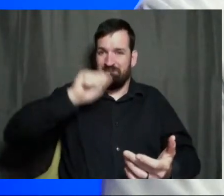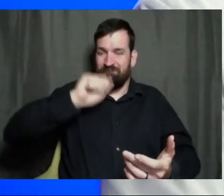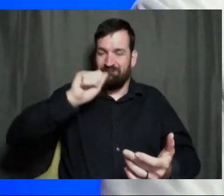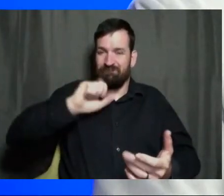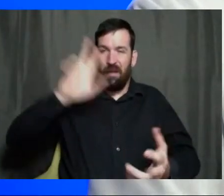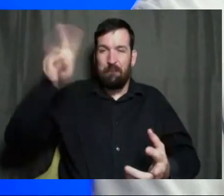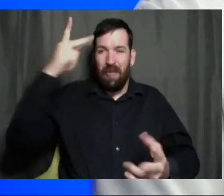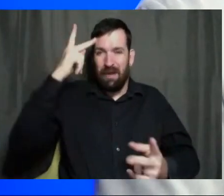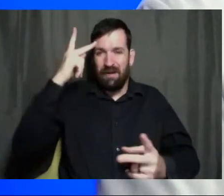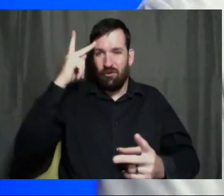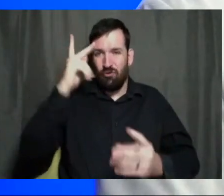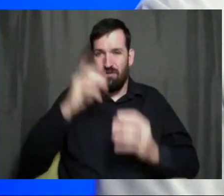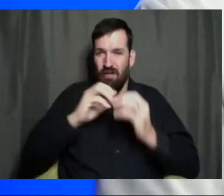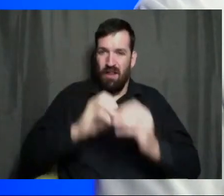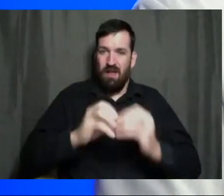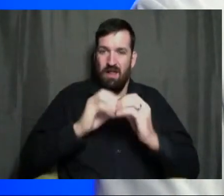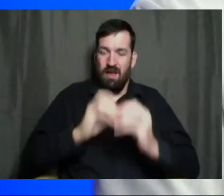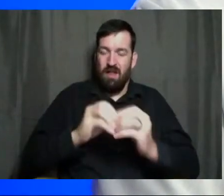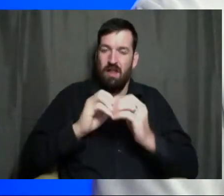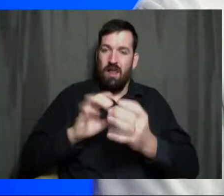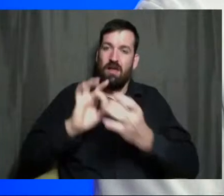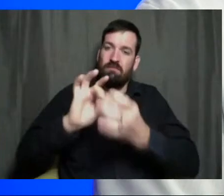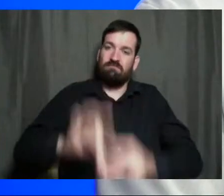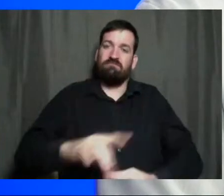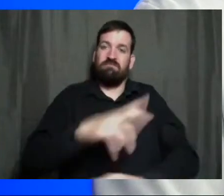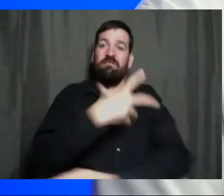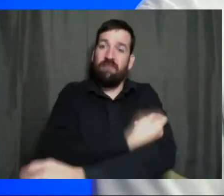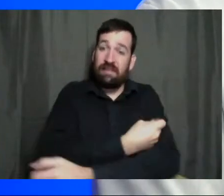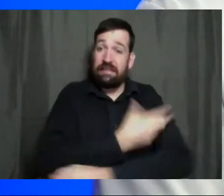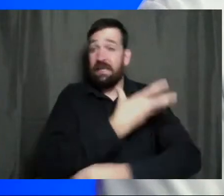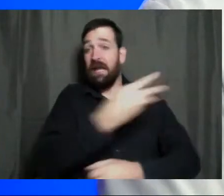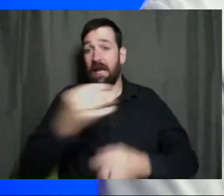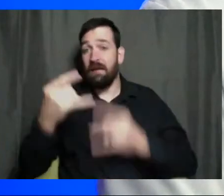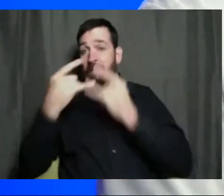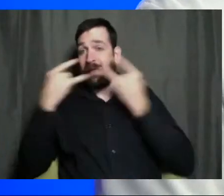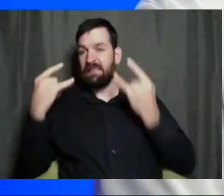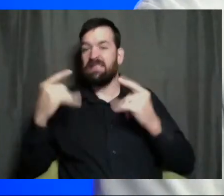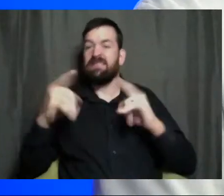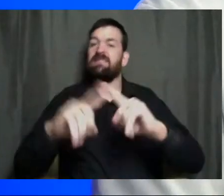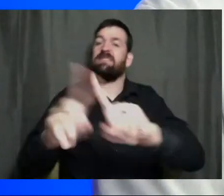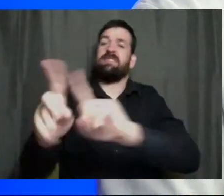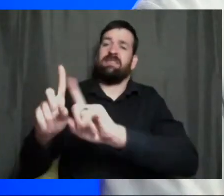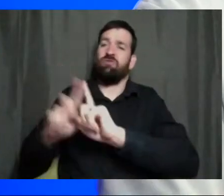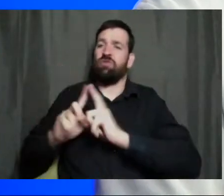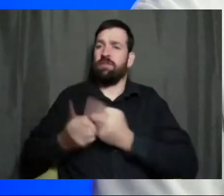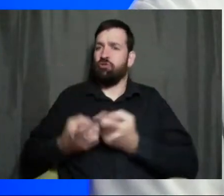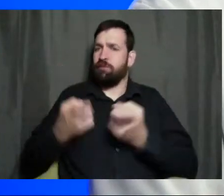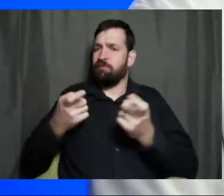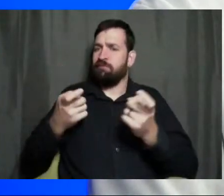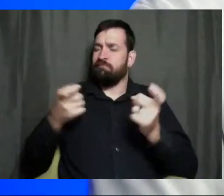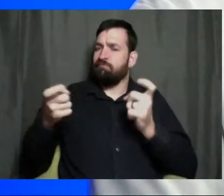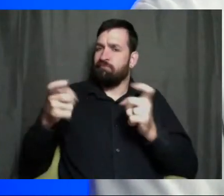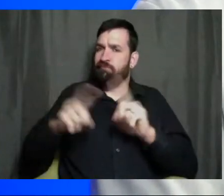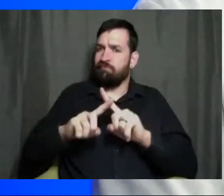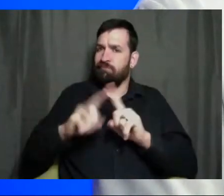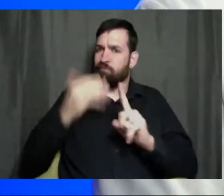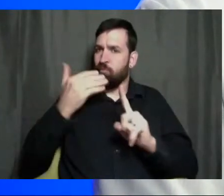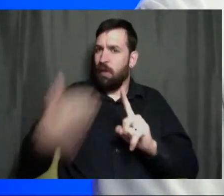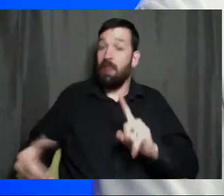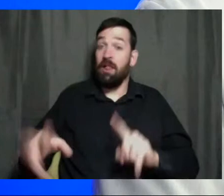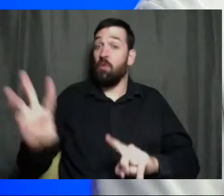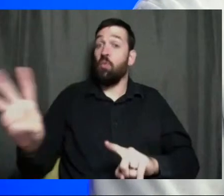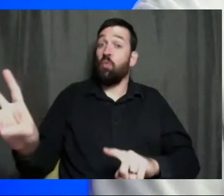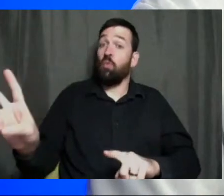the masking and vaccinations. And different school districts have handled things differently. Some school districts, particularly in western Kansas,